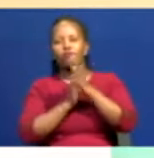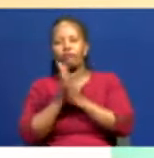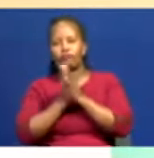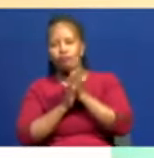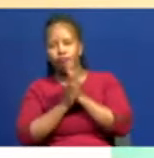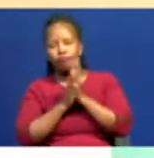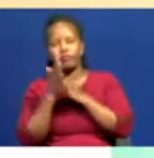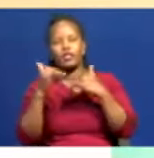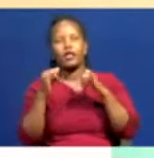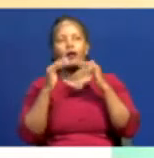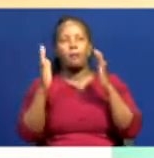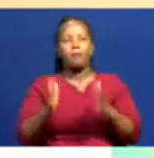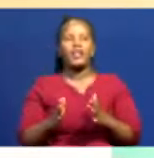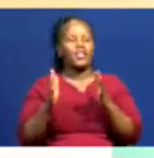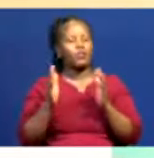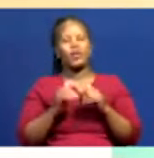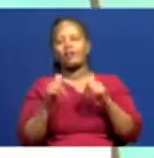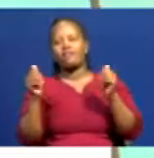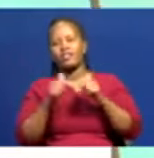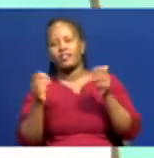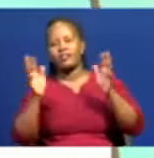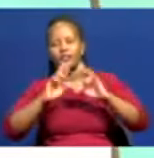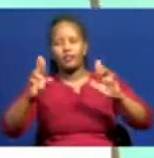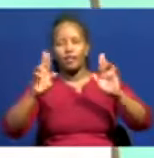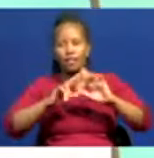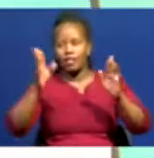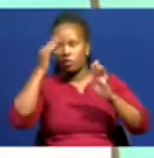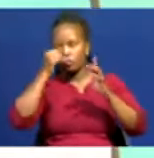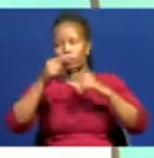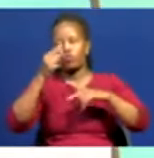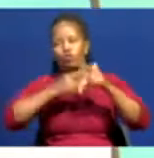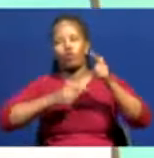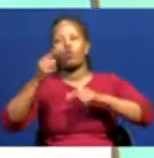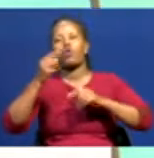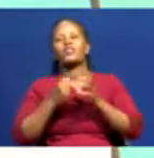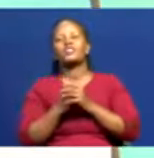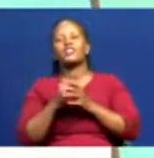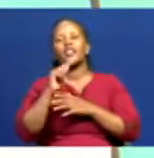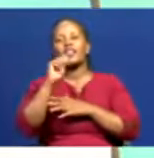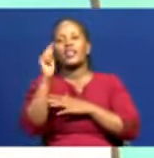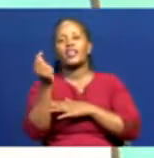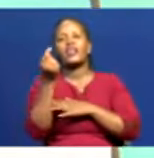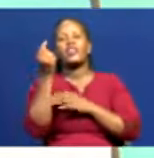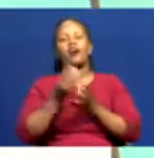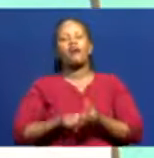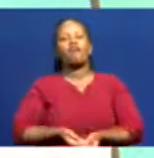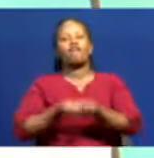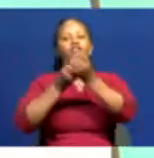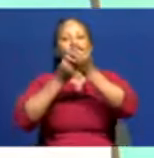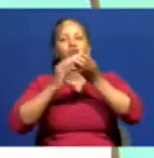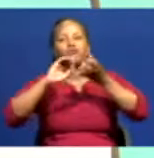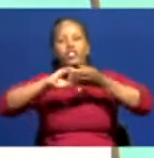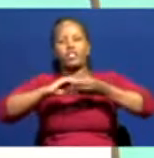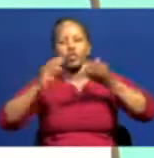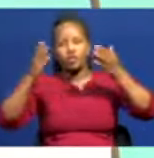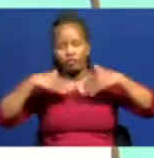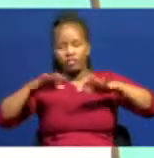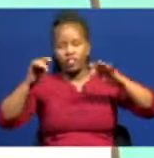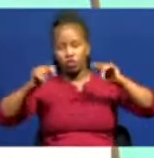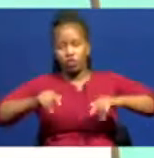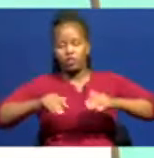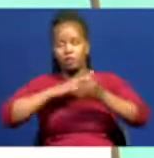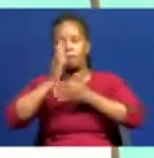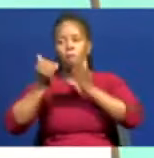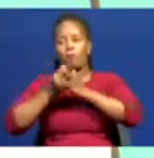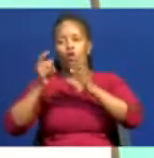composed, and that's why we won this match. As the Kenya Volleyball Federation playoffs came to an end today, all the teams who took